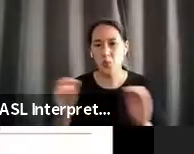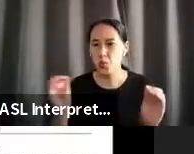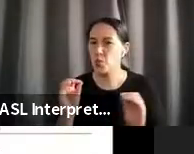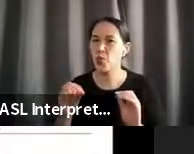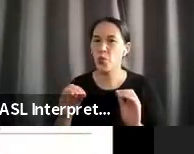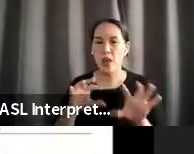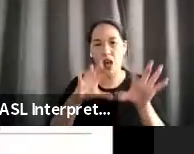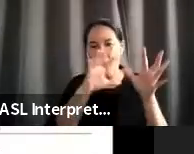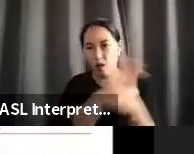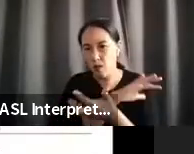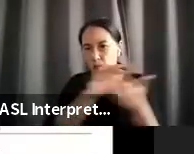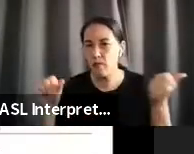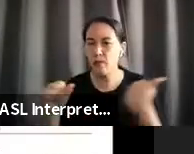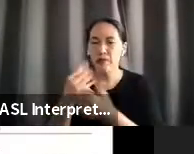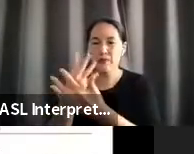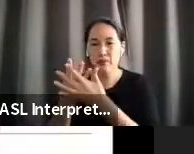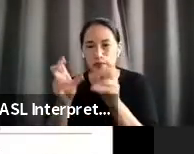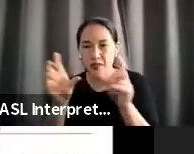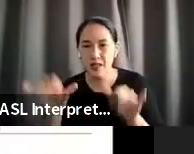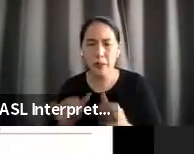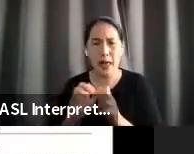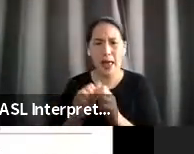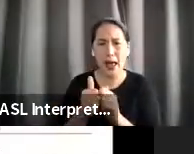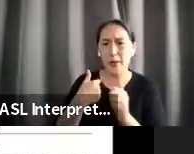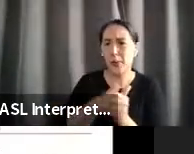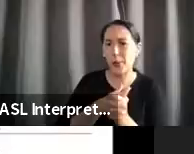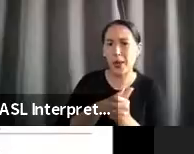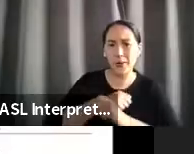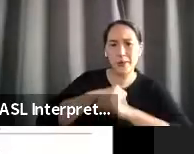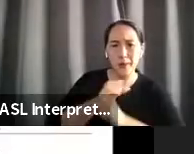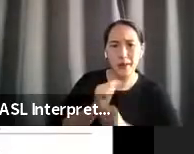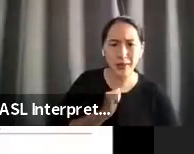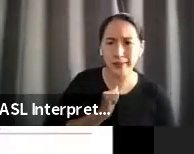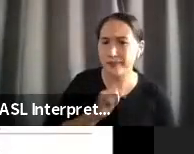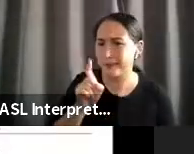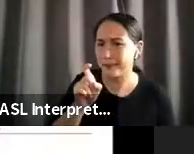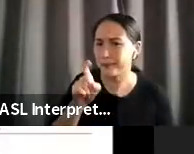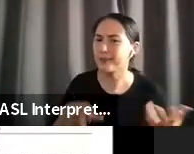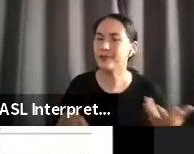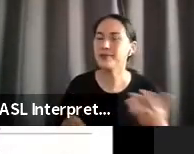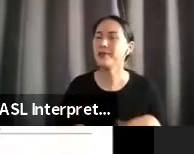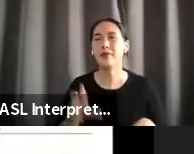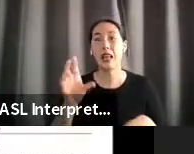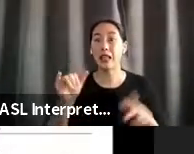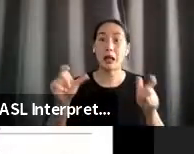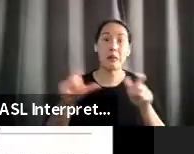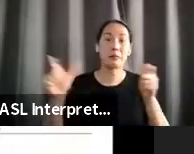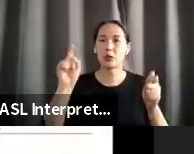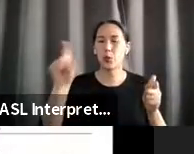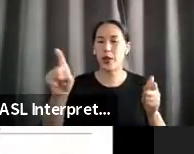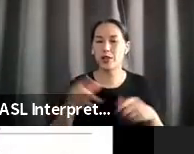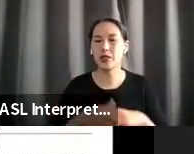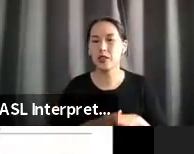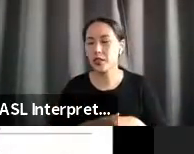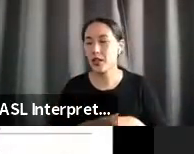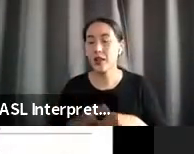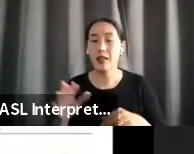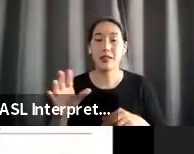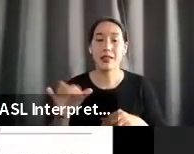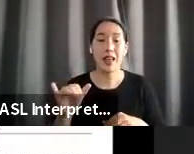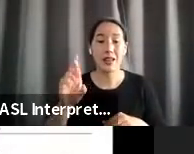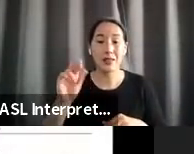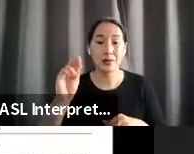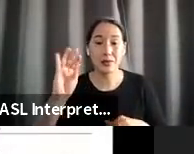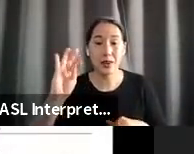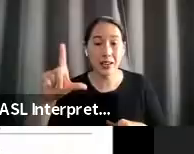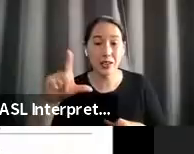these organizations of people trying to sort out this bigger question. What does it mean to kind of draw attention to racial violence?